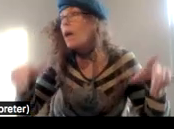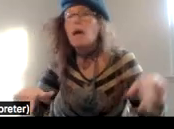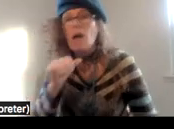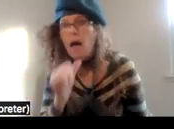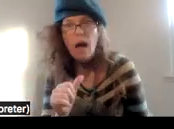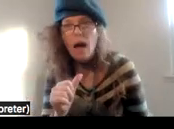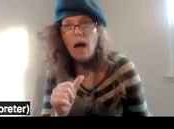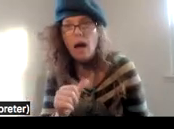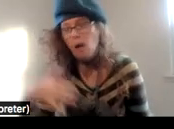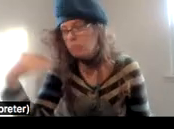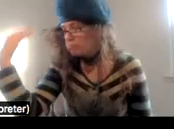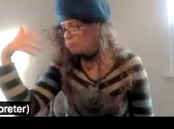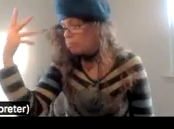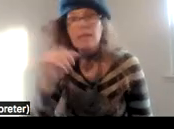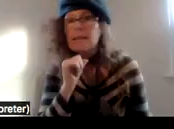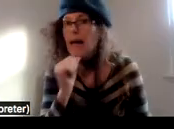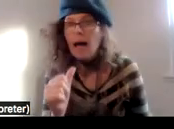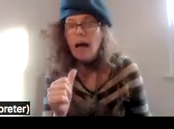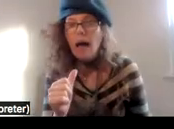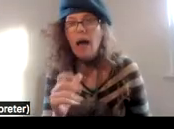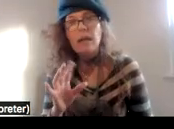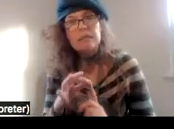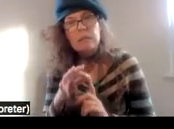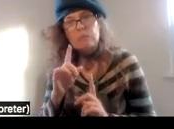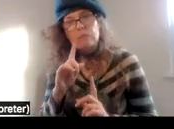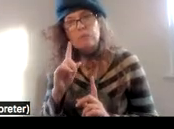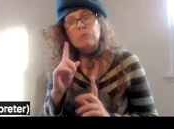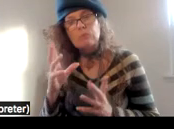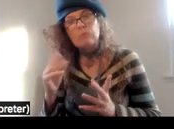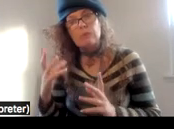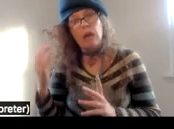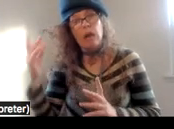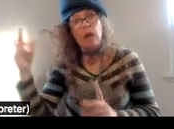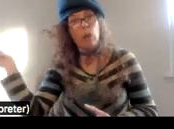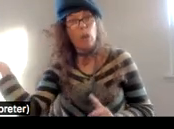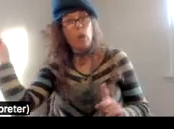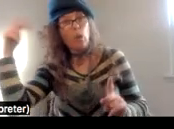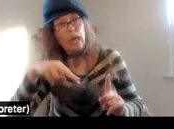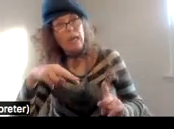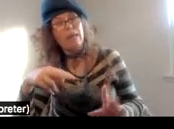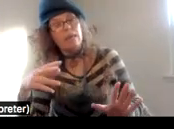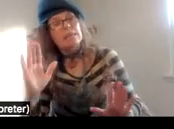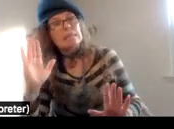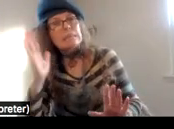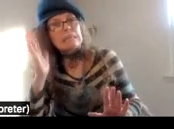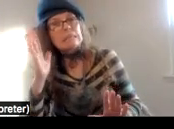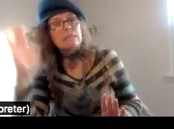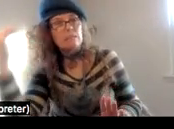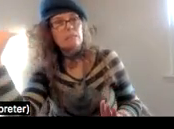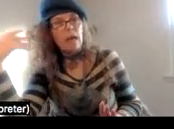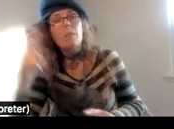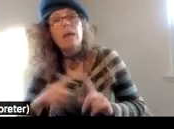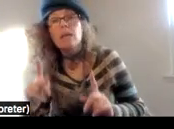not madness except from the very outside of that looking at and you know looking in uh but the the